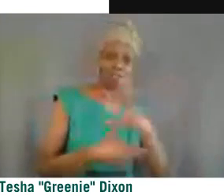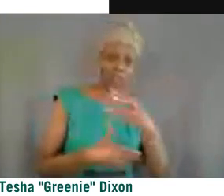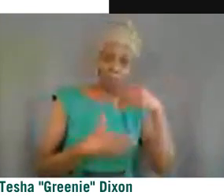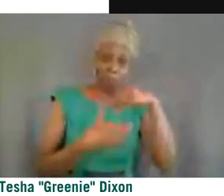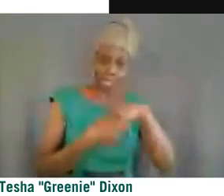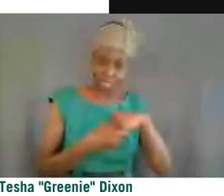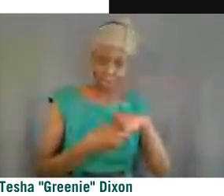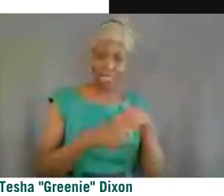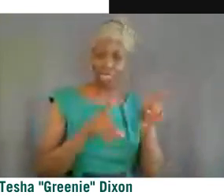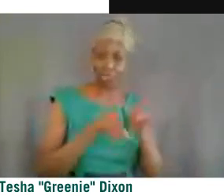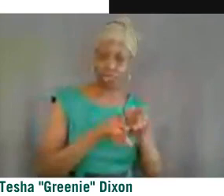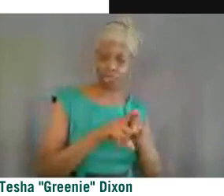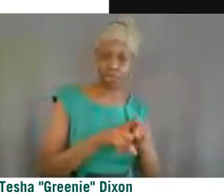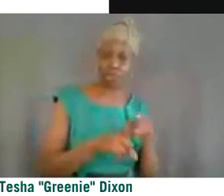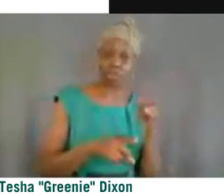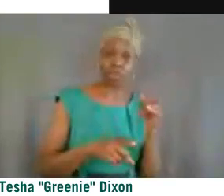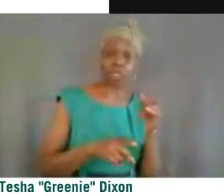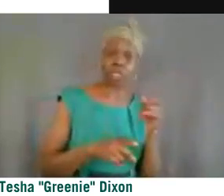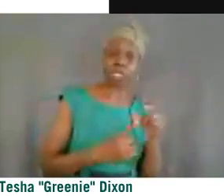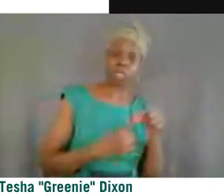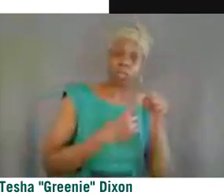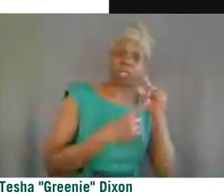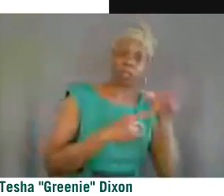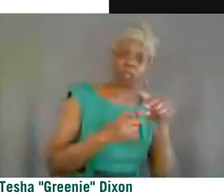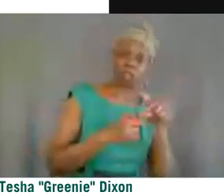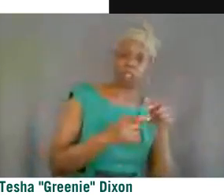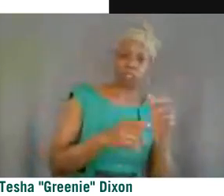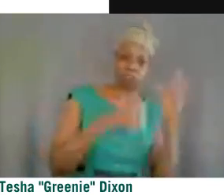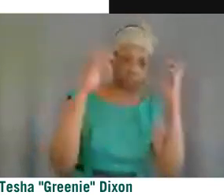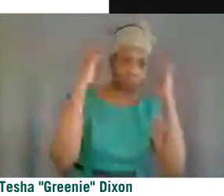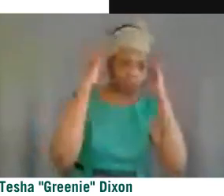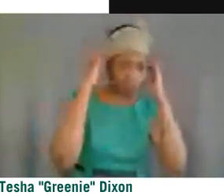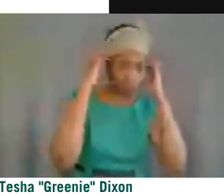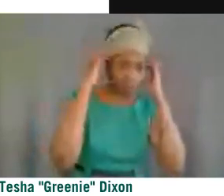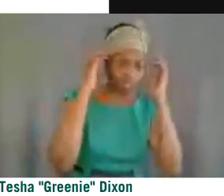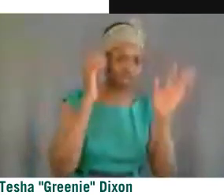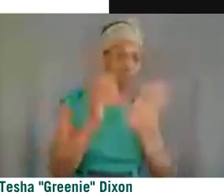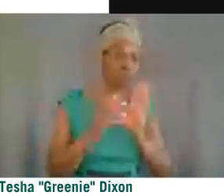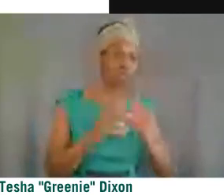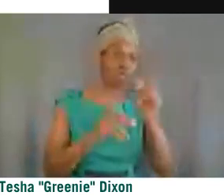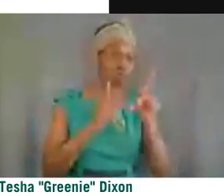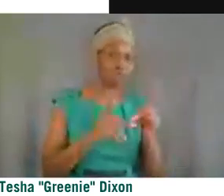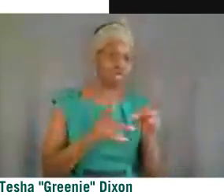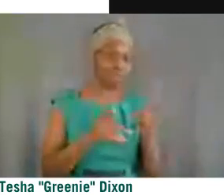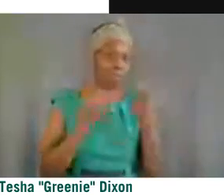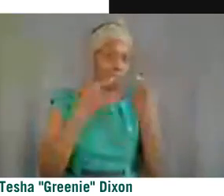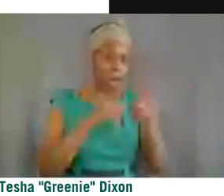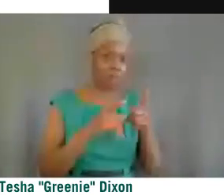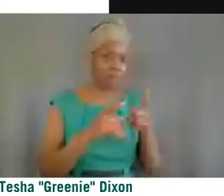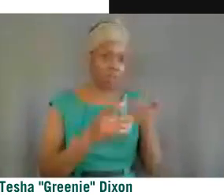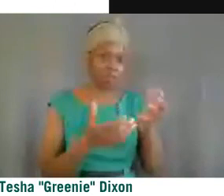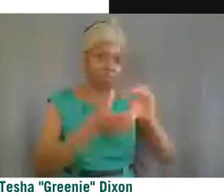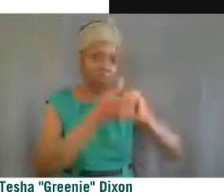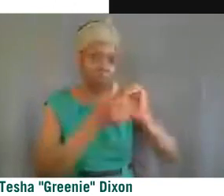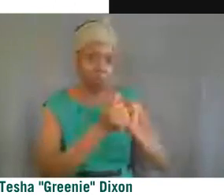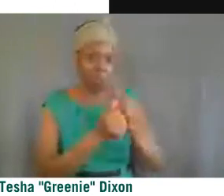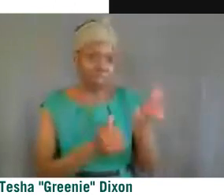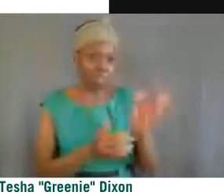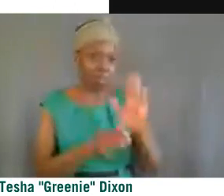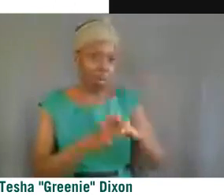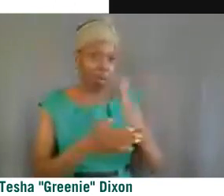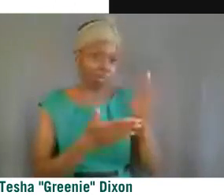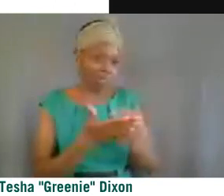And so, especially when you stick on the headphones and you're talking to somebody while you're collaborating with them on something,